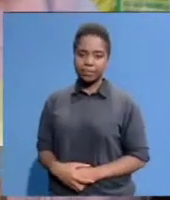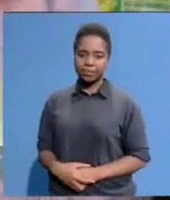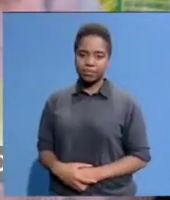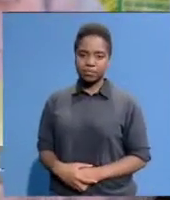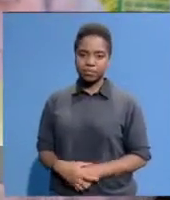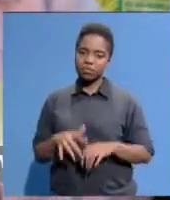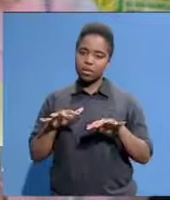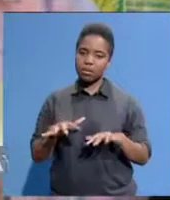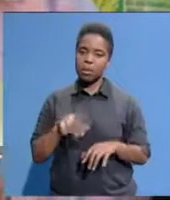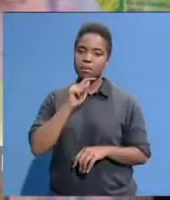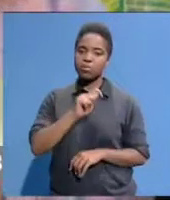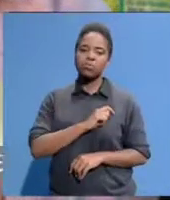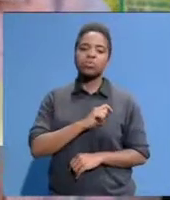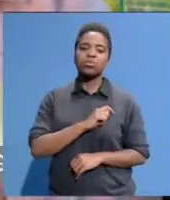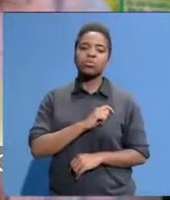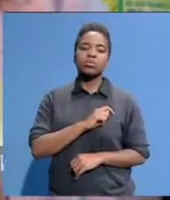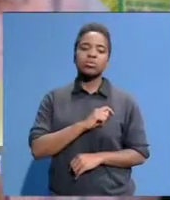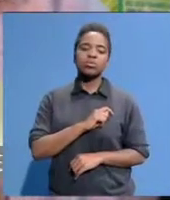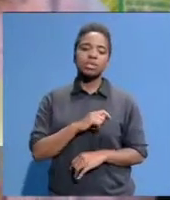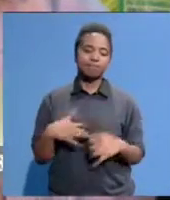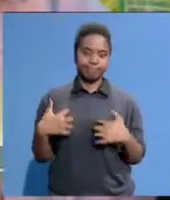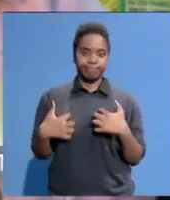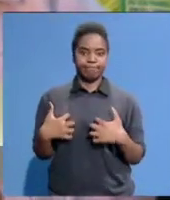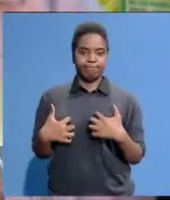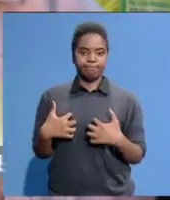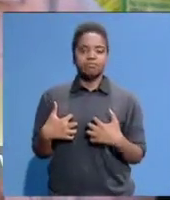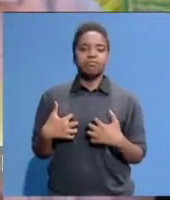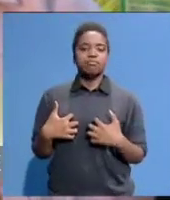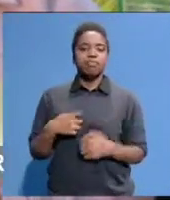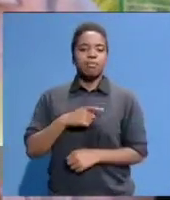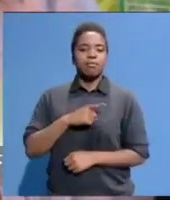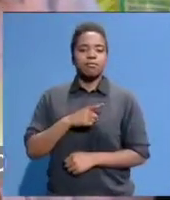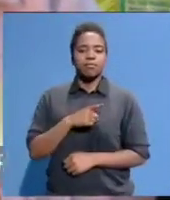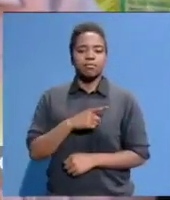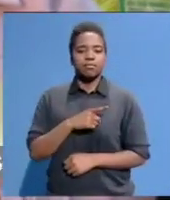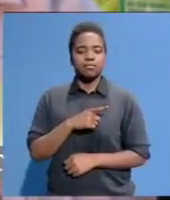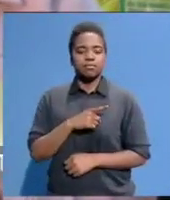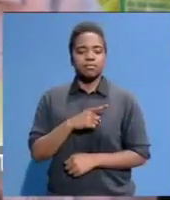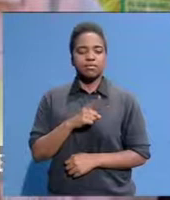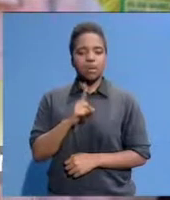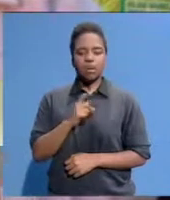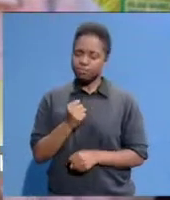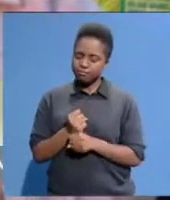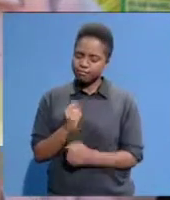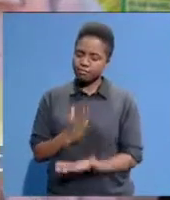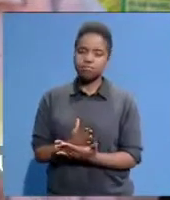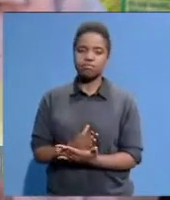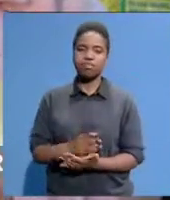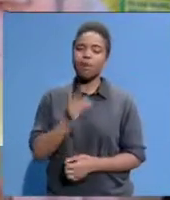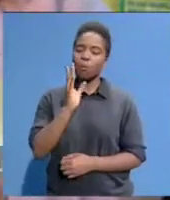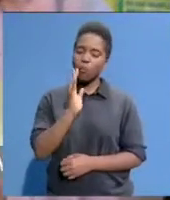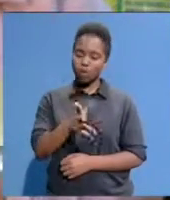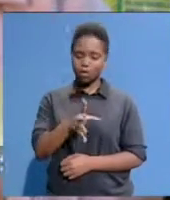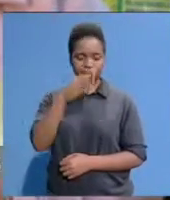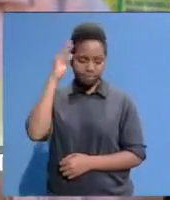People are very excited. They're very excited. This is a moment in history. They are saying that they're making history as it happens